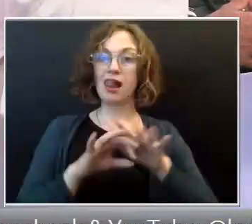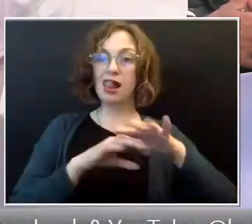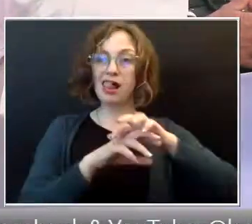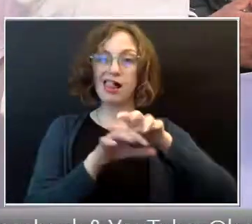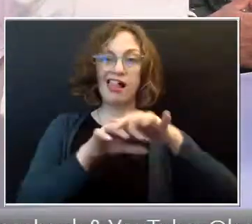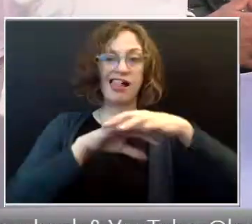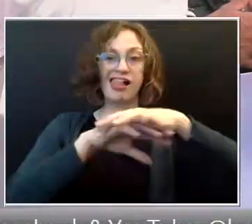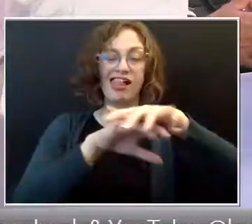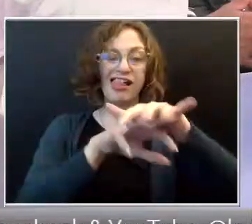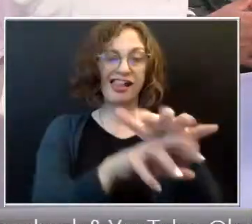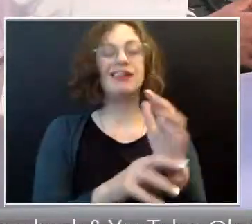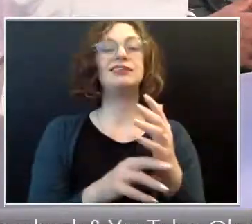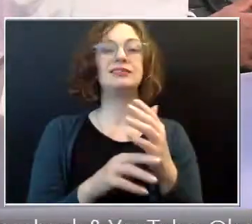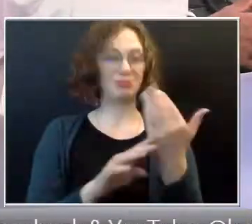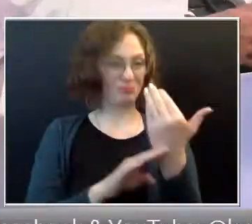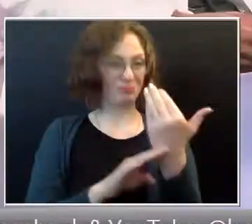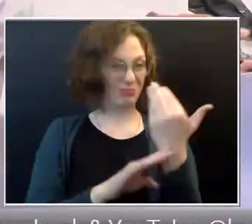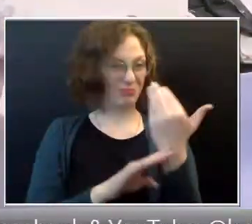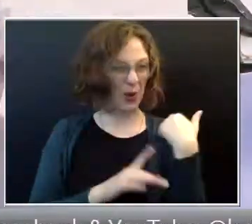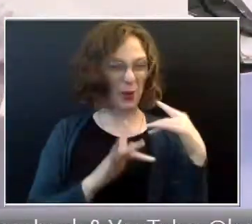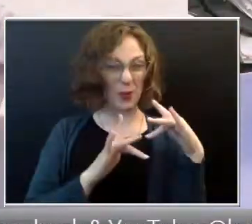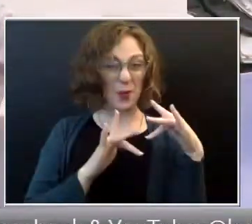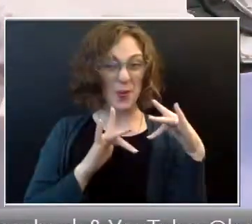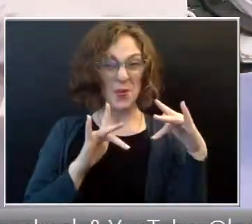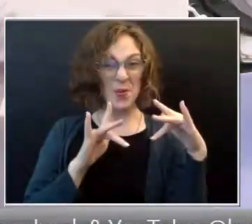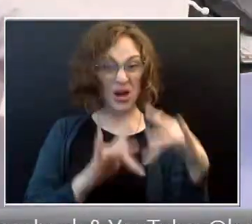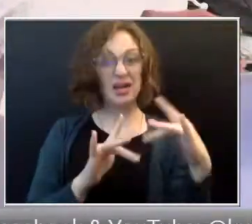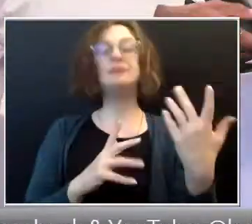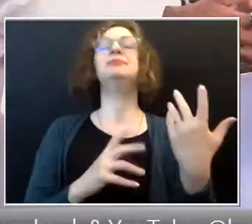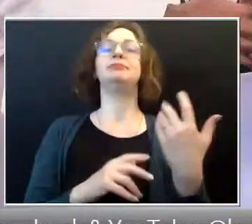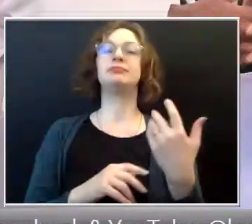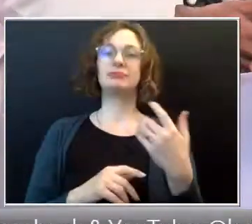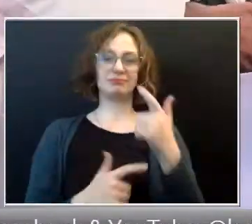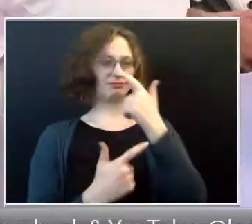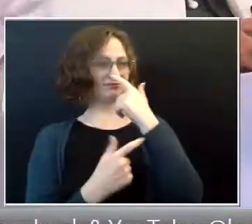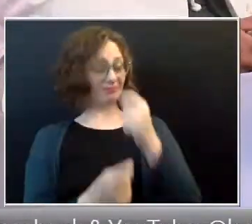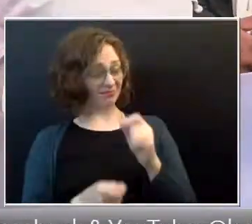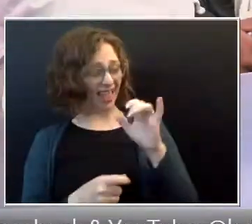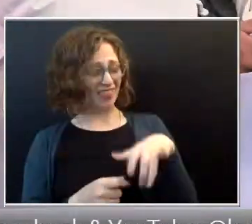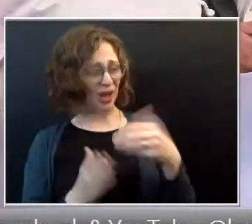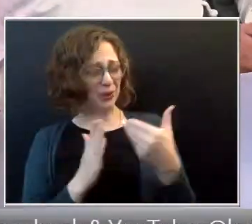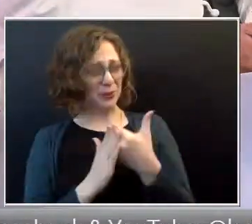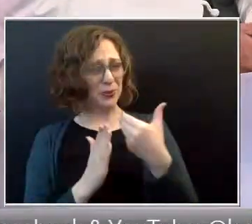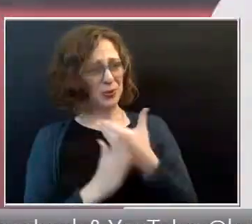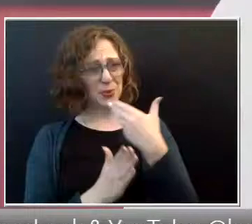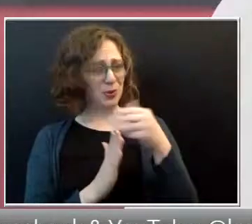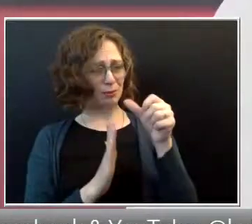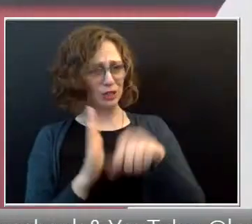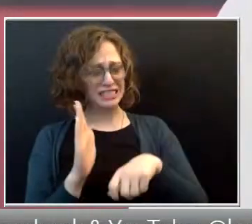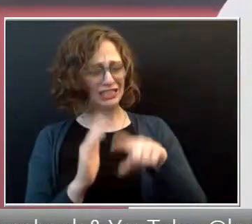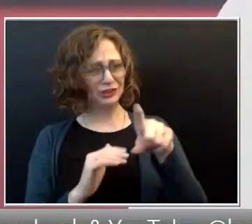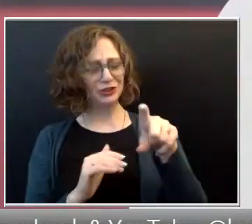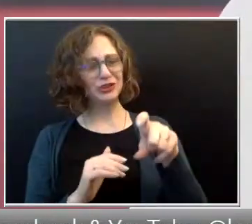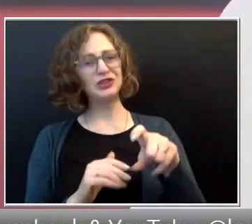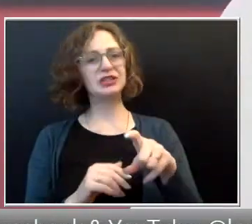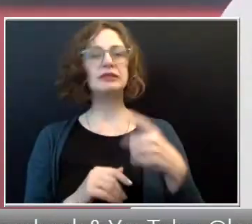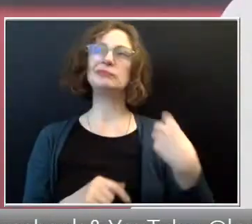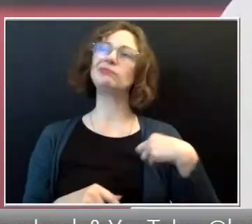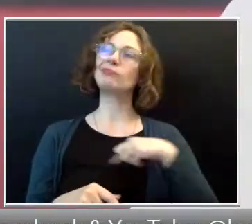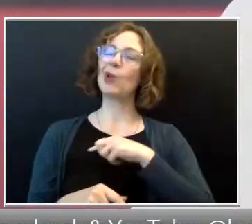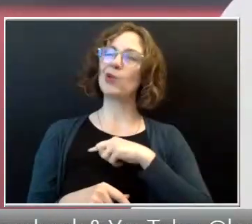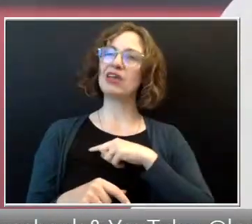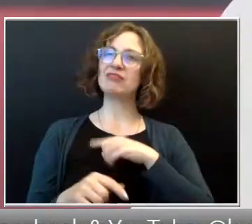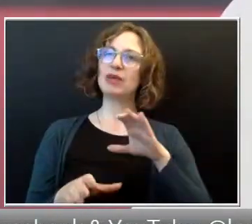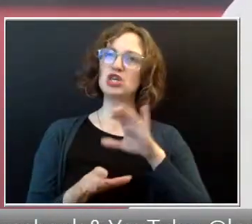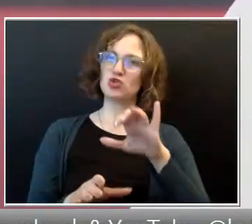Wide open. Yeah. Wow, that is so interesting. Is this a newer procedure? How long has this been around? We've been doing this now for a good